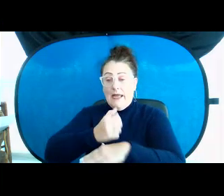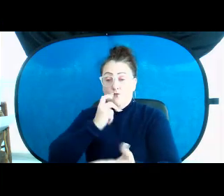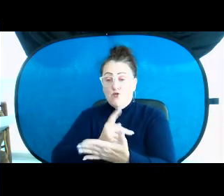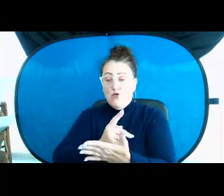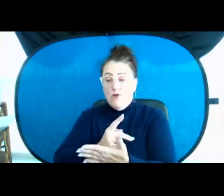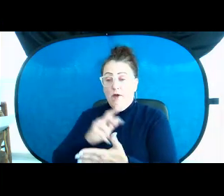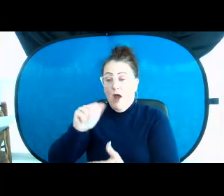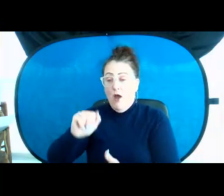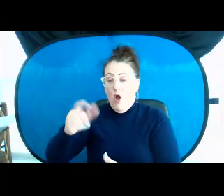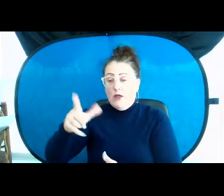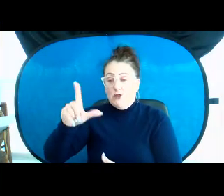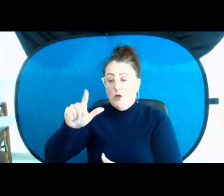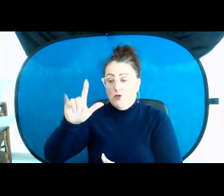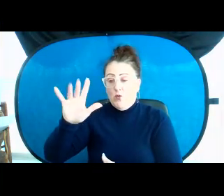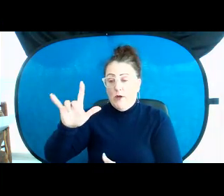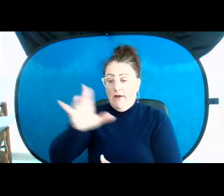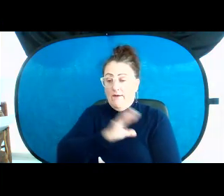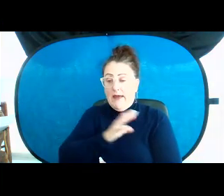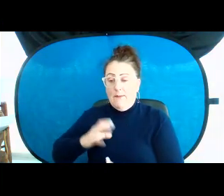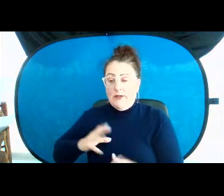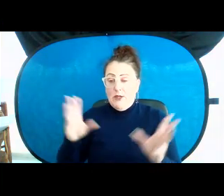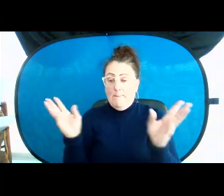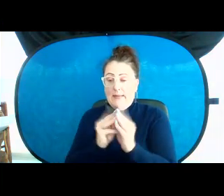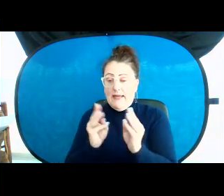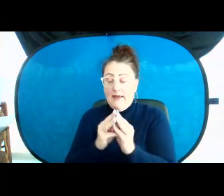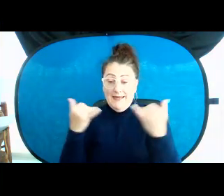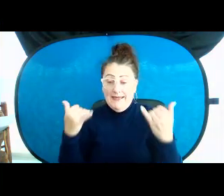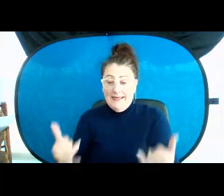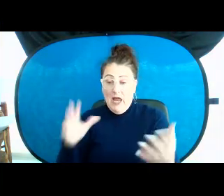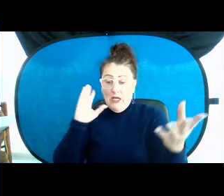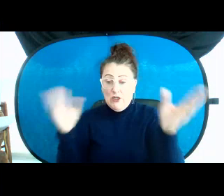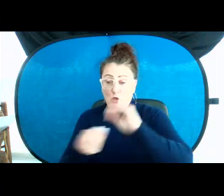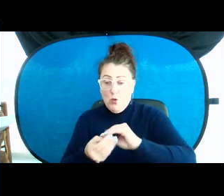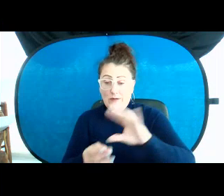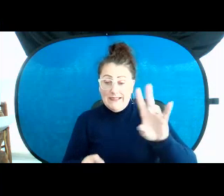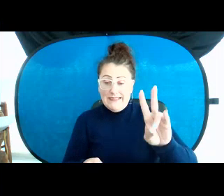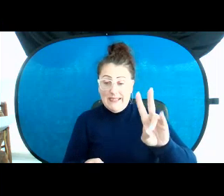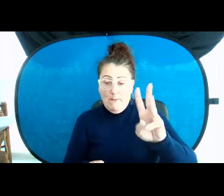2025 Commission meeting. This action will result in a total of